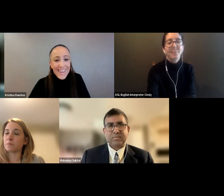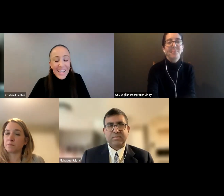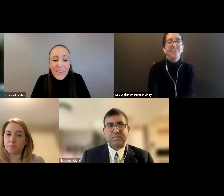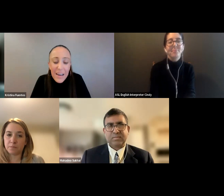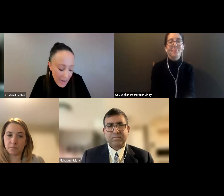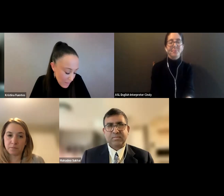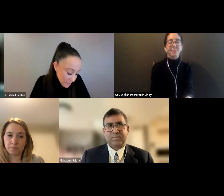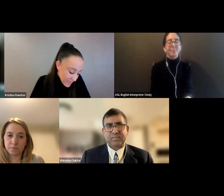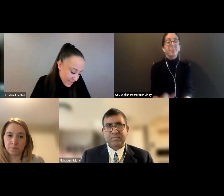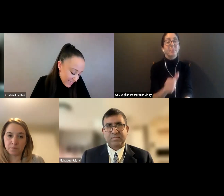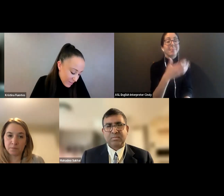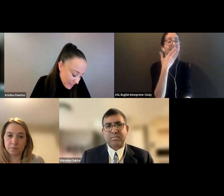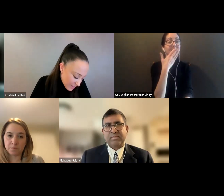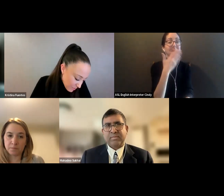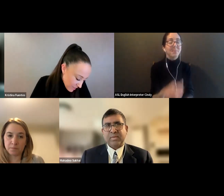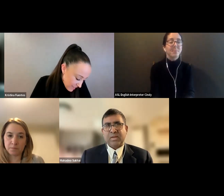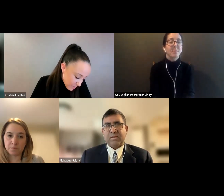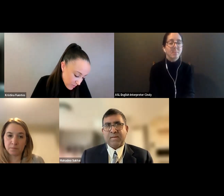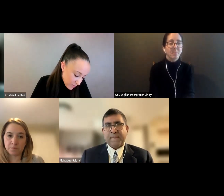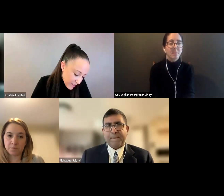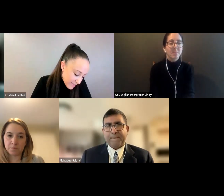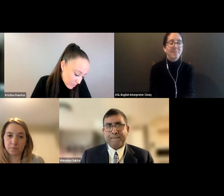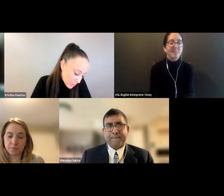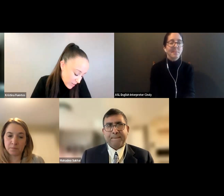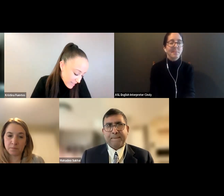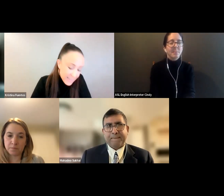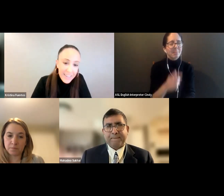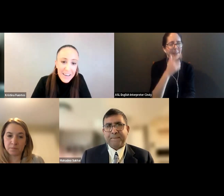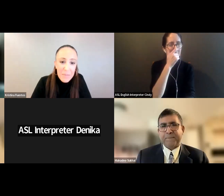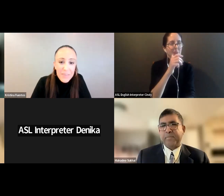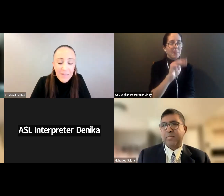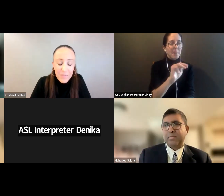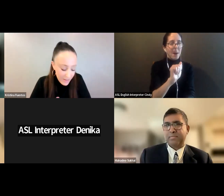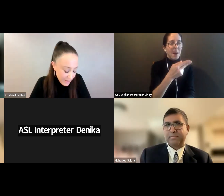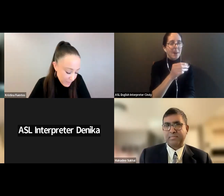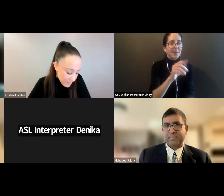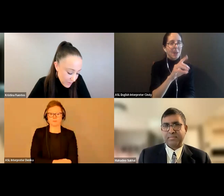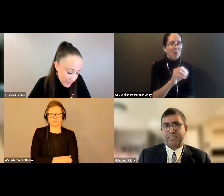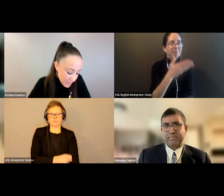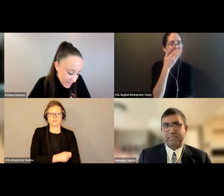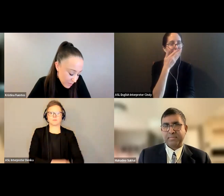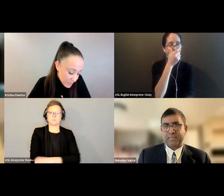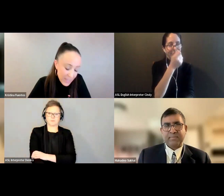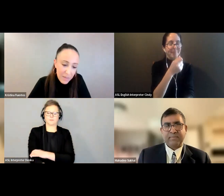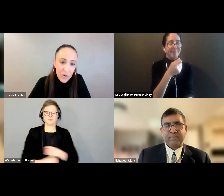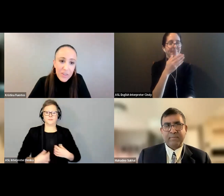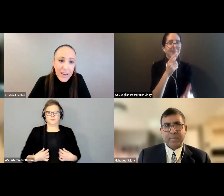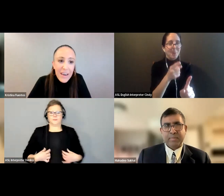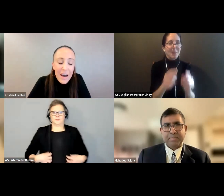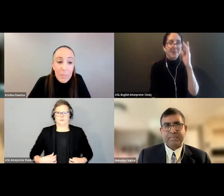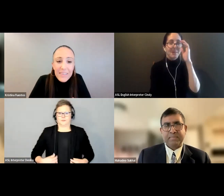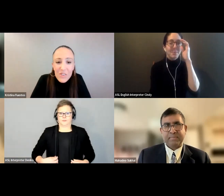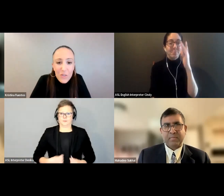All right, thank you. Yeah, that's really some really insightful points. I think the point that Mahadio was making